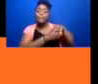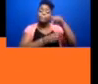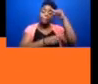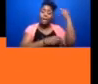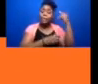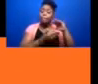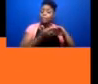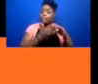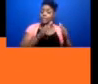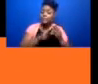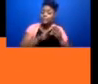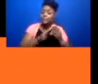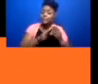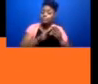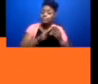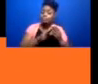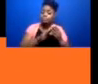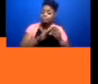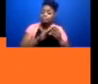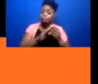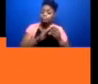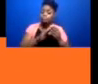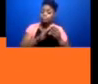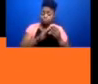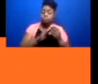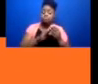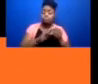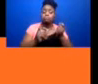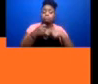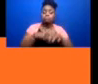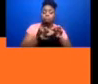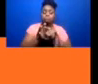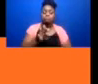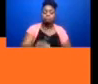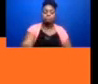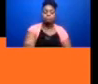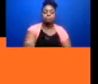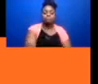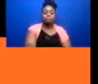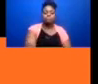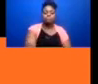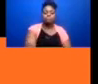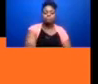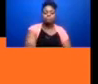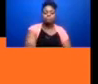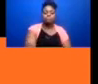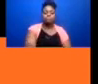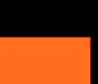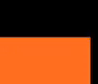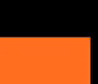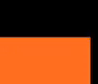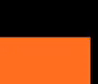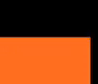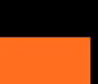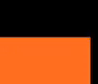Hashtag activism is a term that first appeared in news coverage in 2011. It